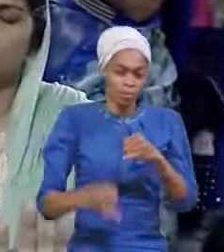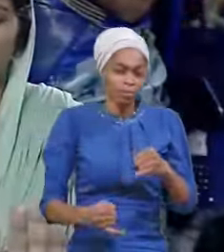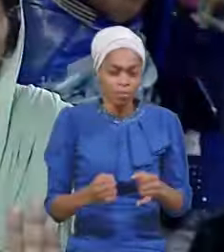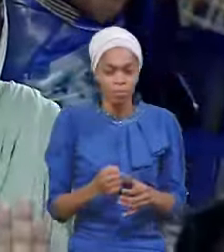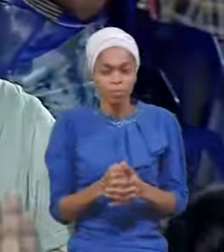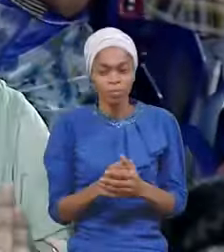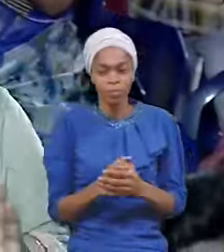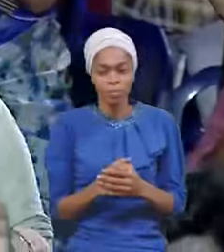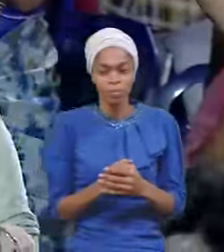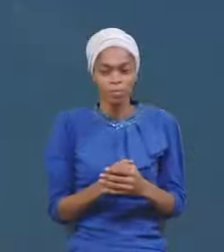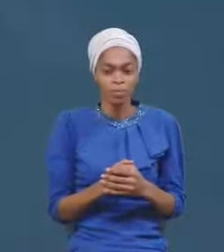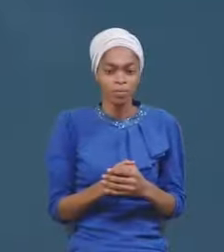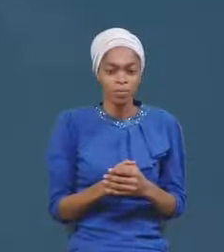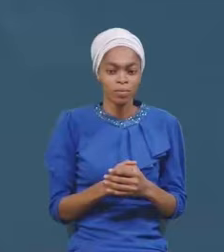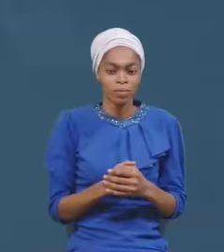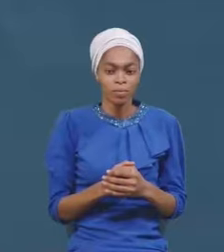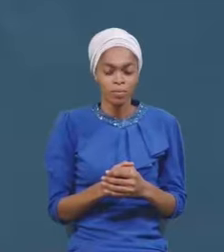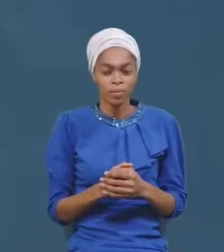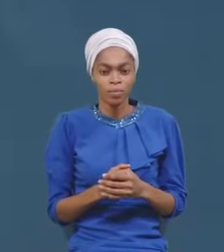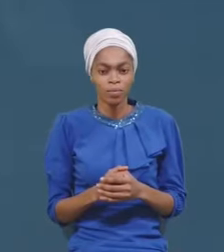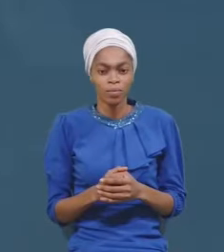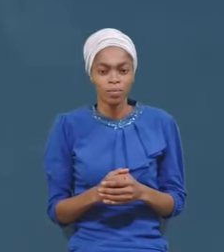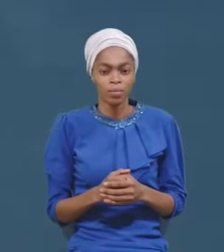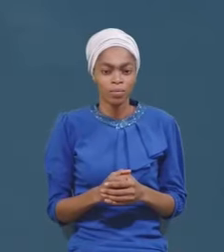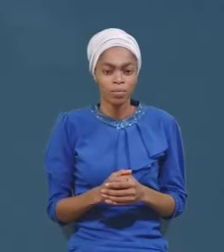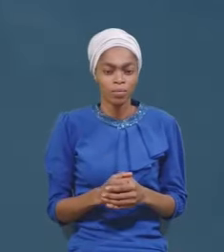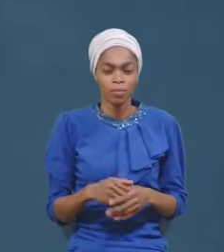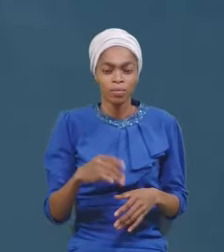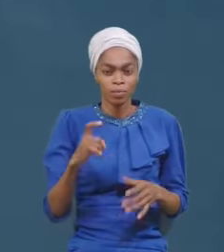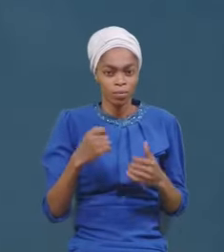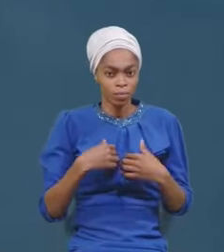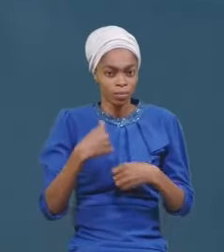You have made the decision, stand for God.